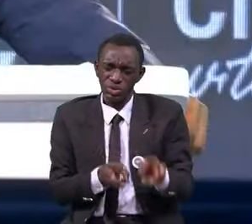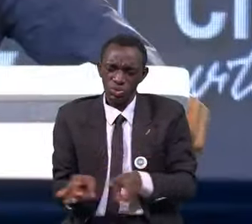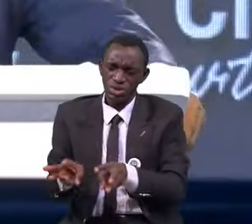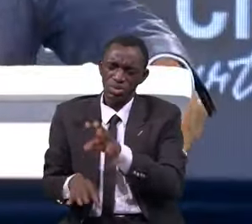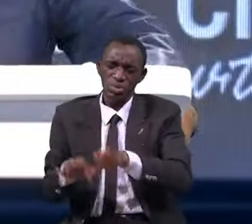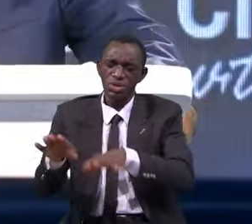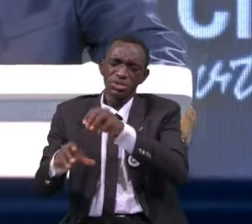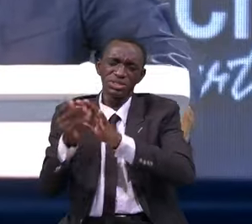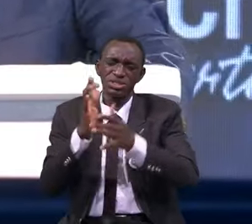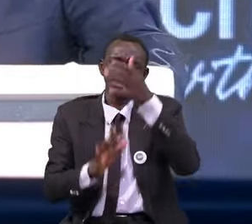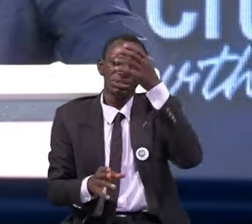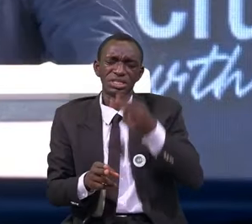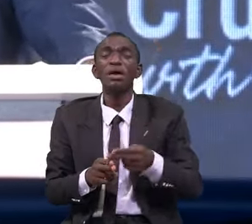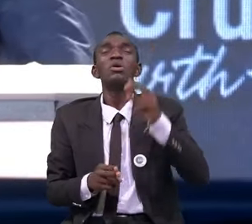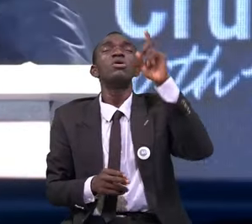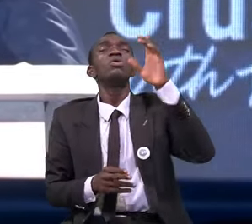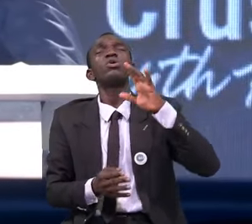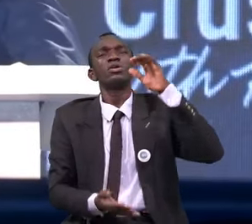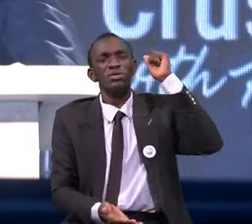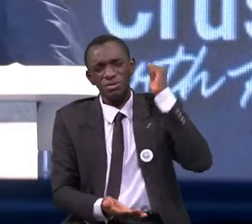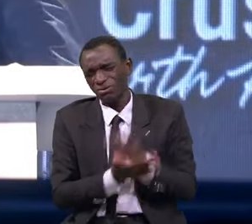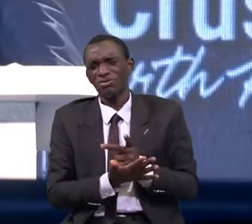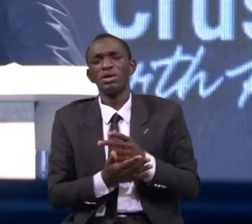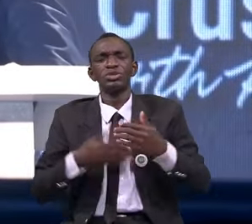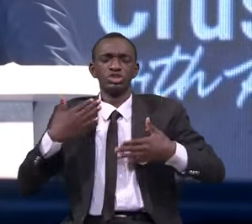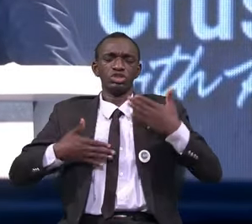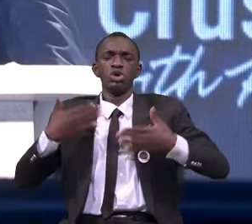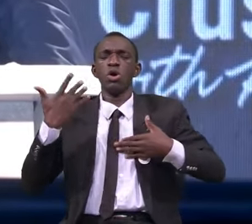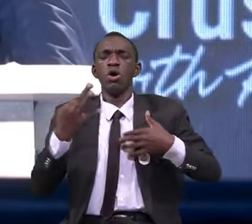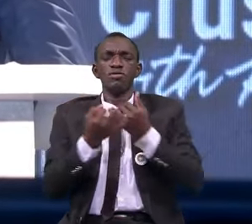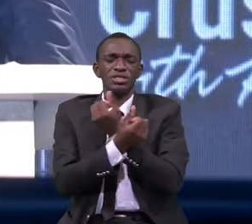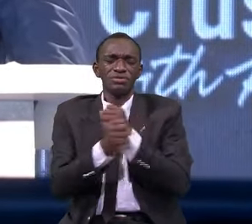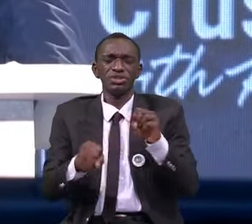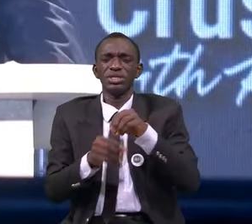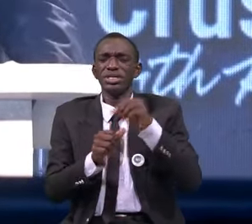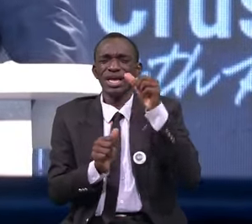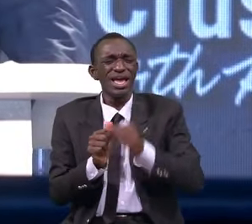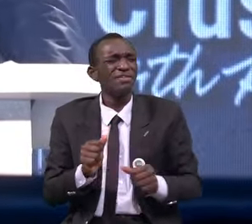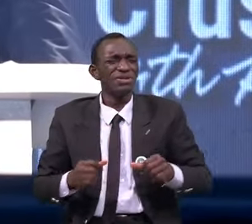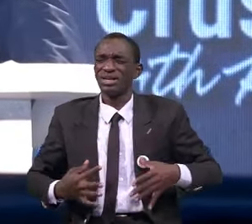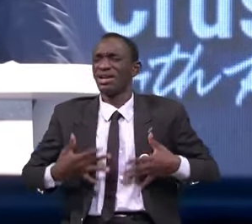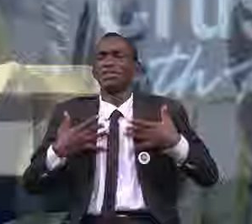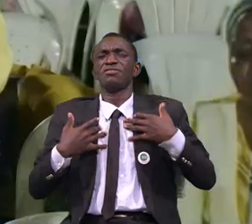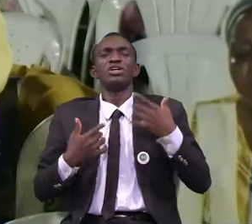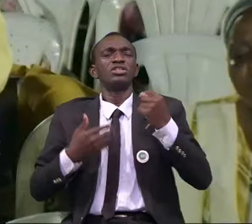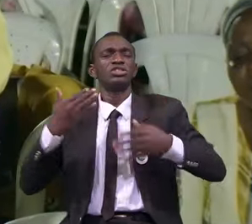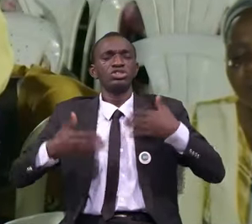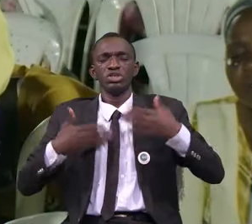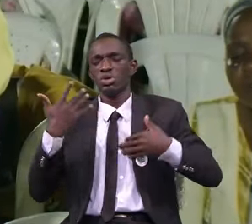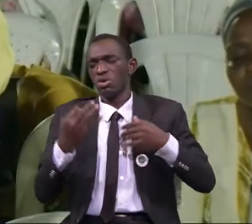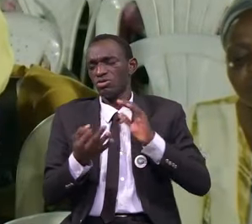Confirm the joy of salvation in every heart. The joy of forgiveness in every